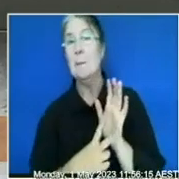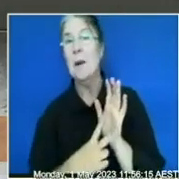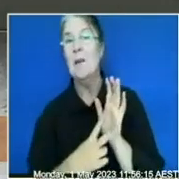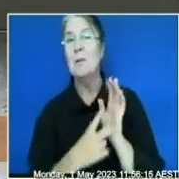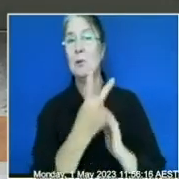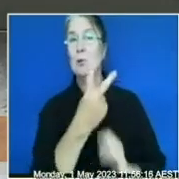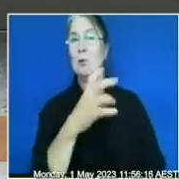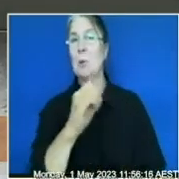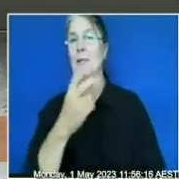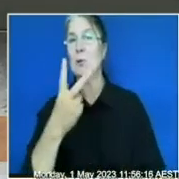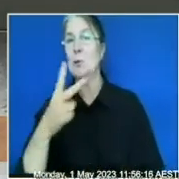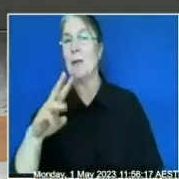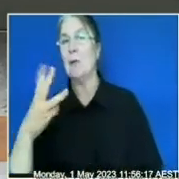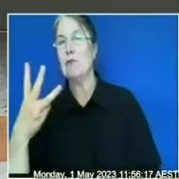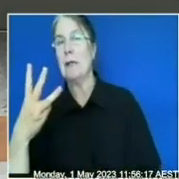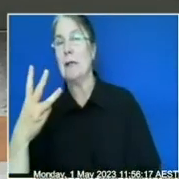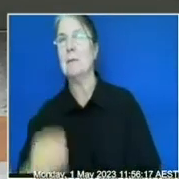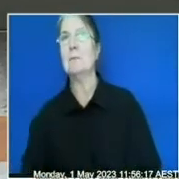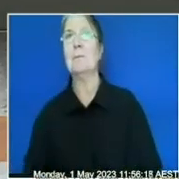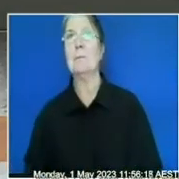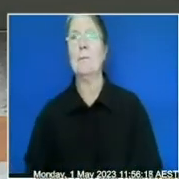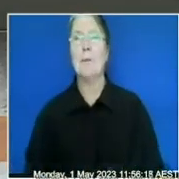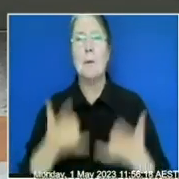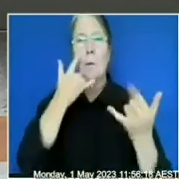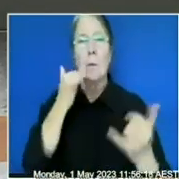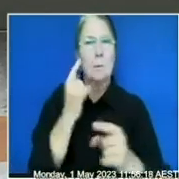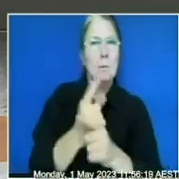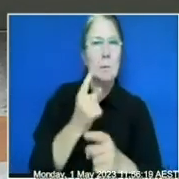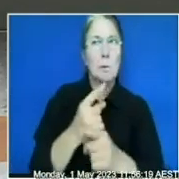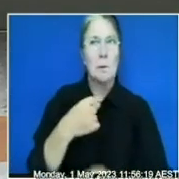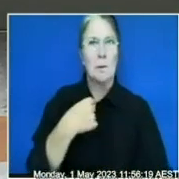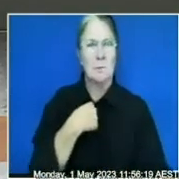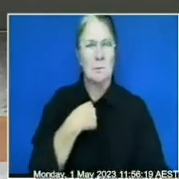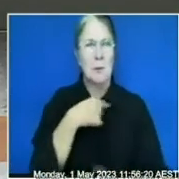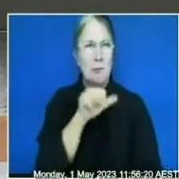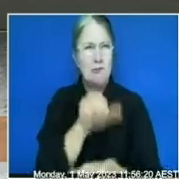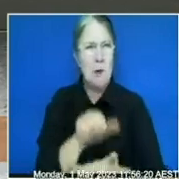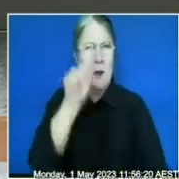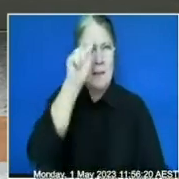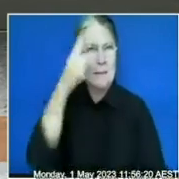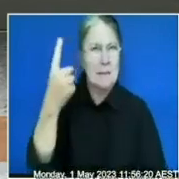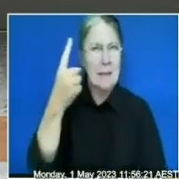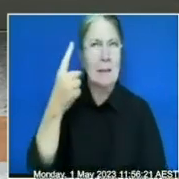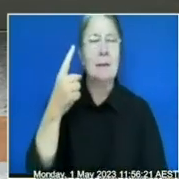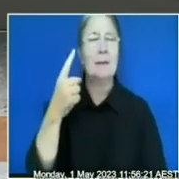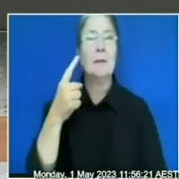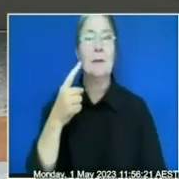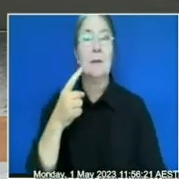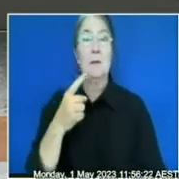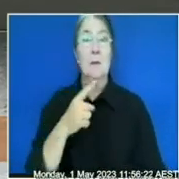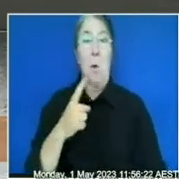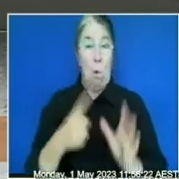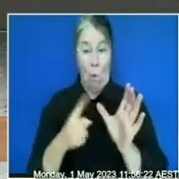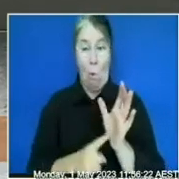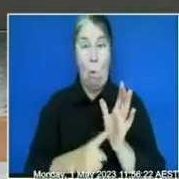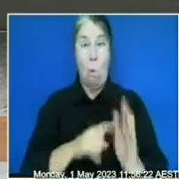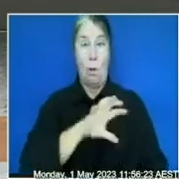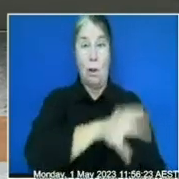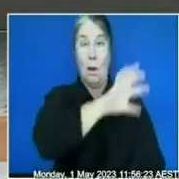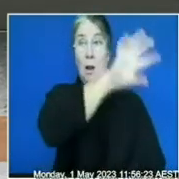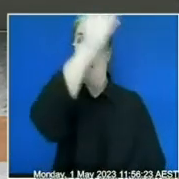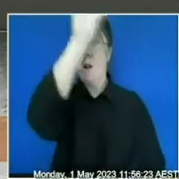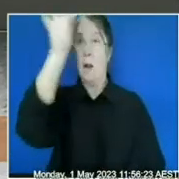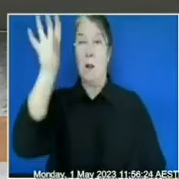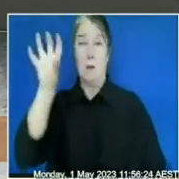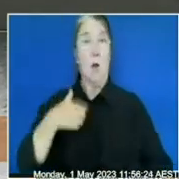trial sites are operating? Some part is operating at all sites, but there's a couple of sites where